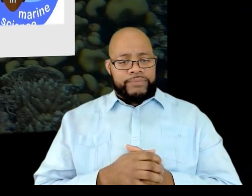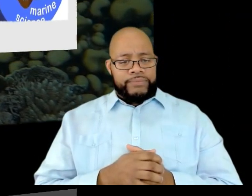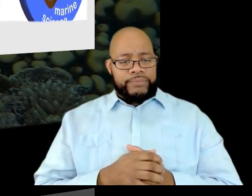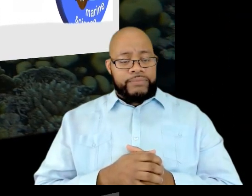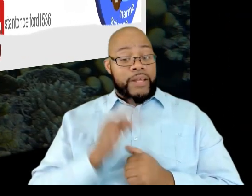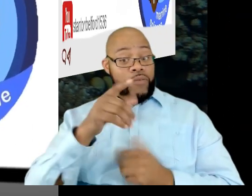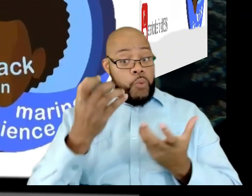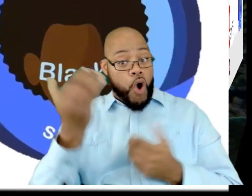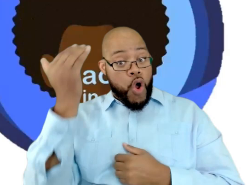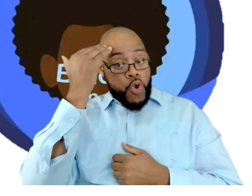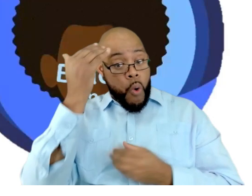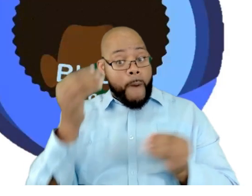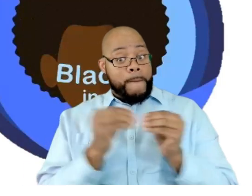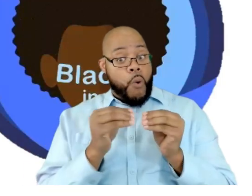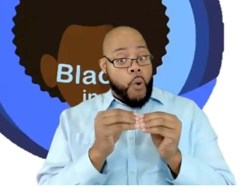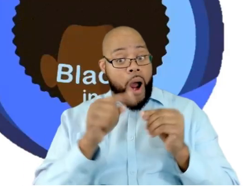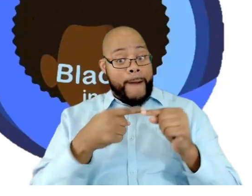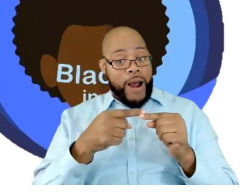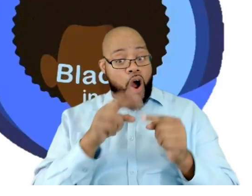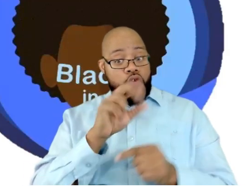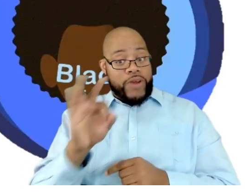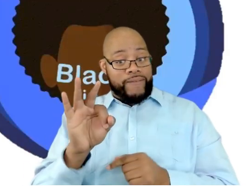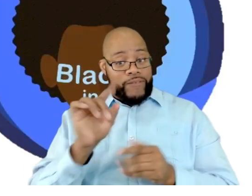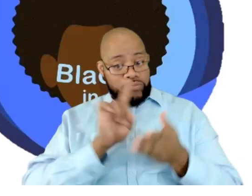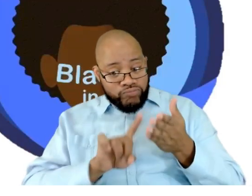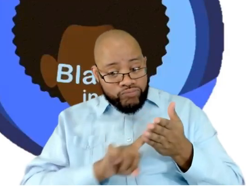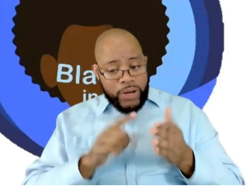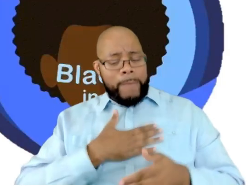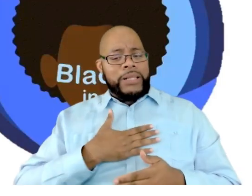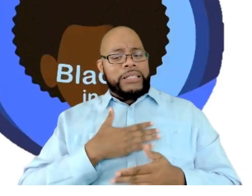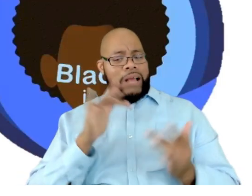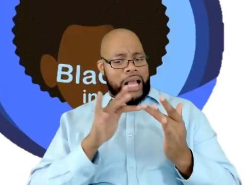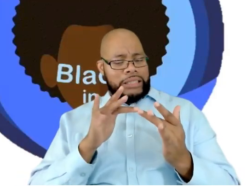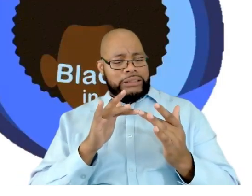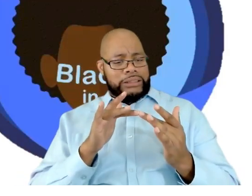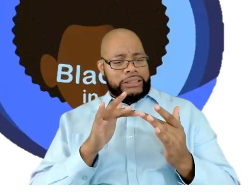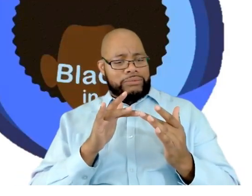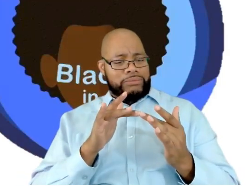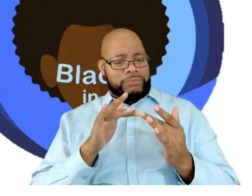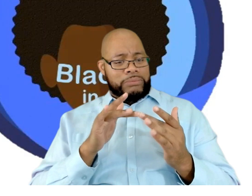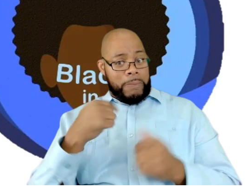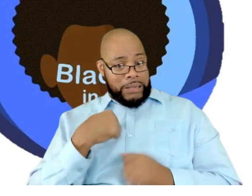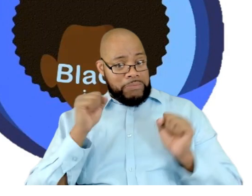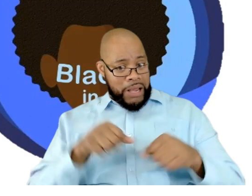If you want to know more about reef surveys, please feel free to contact